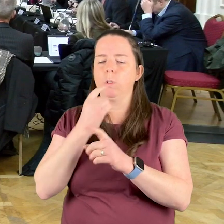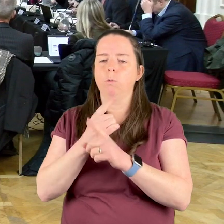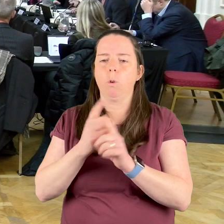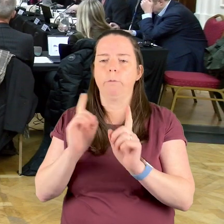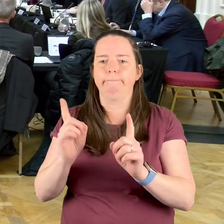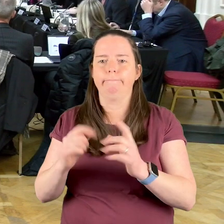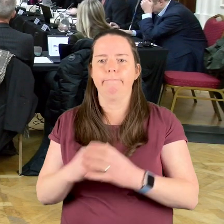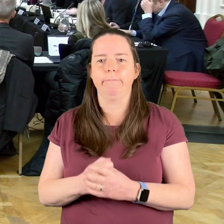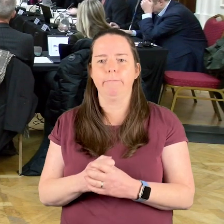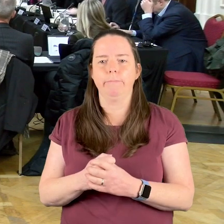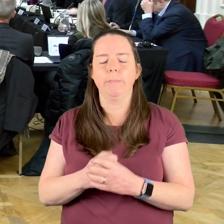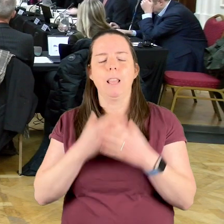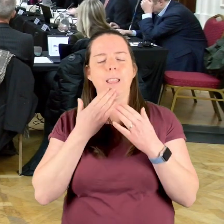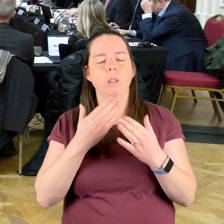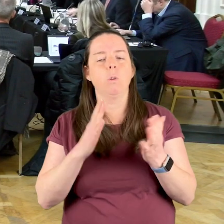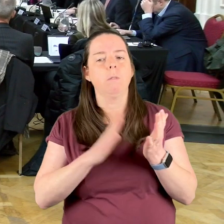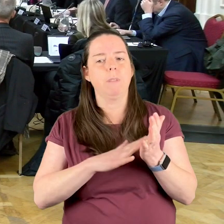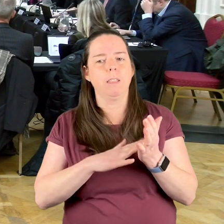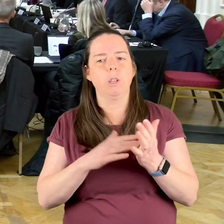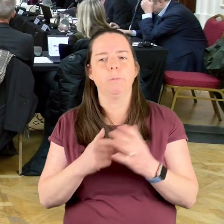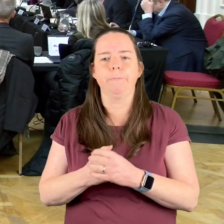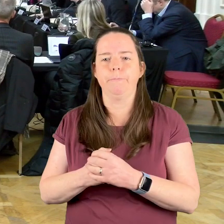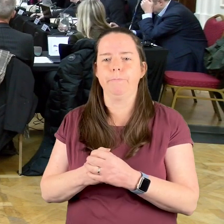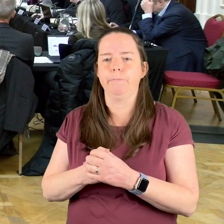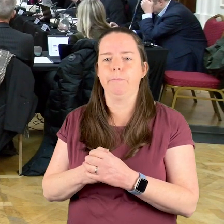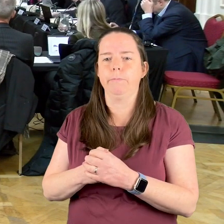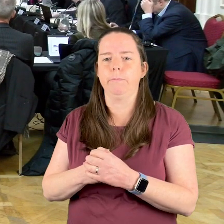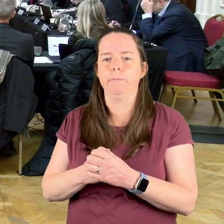as well. Thank you. Matthew?